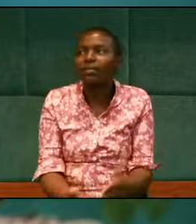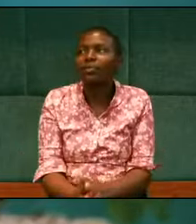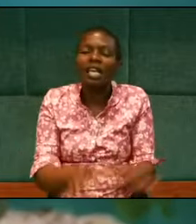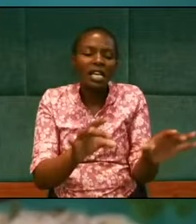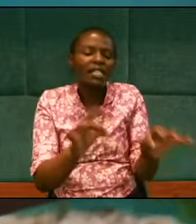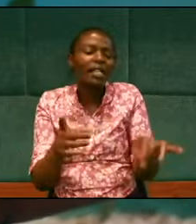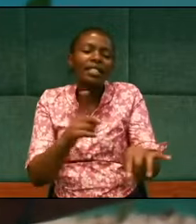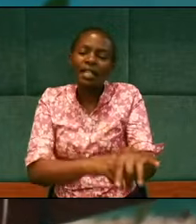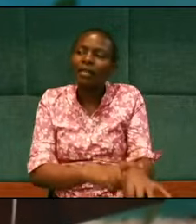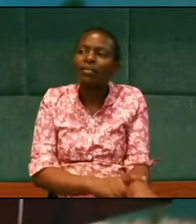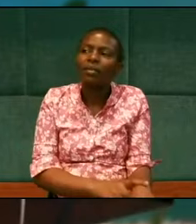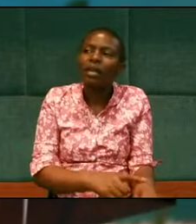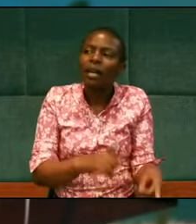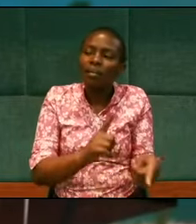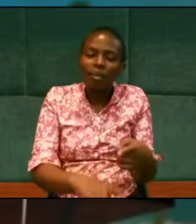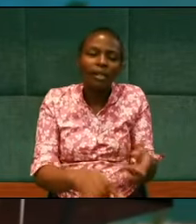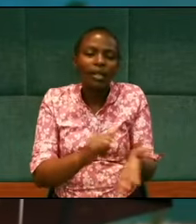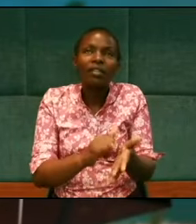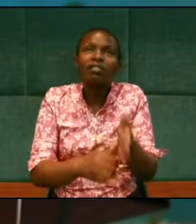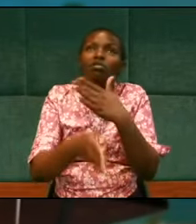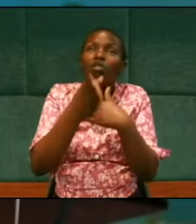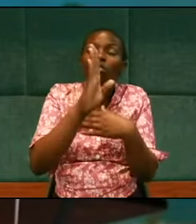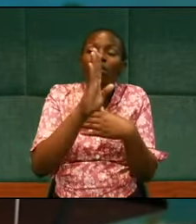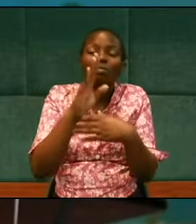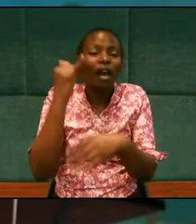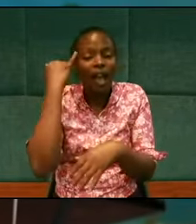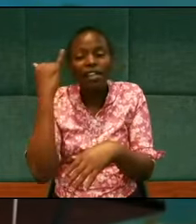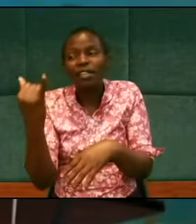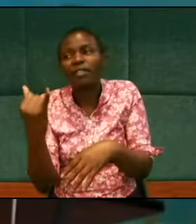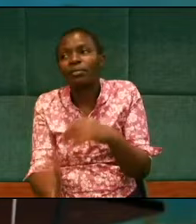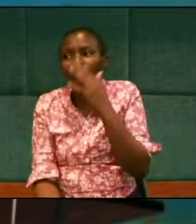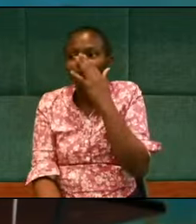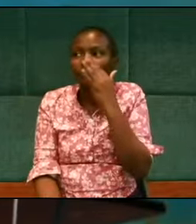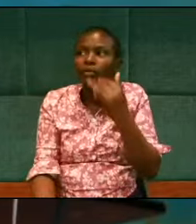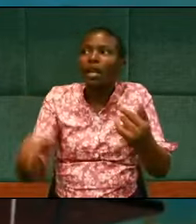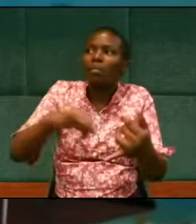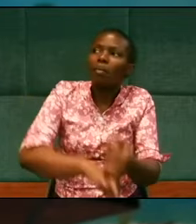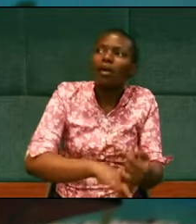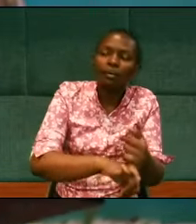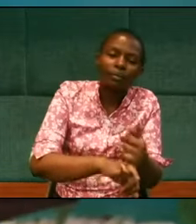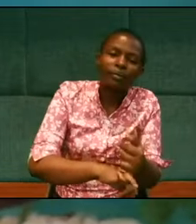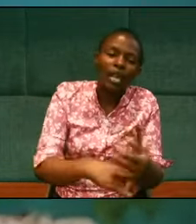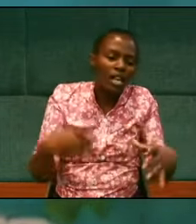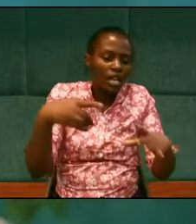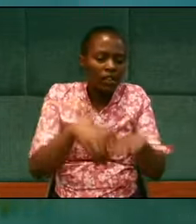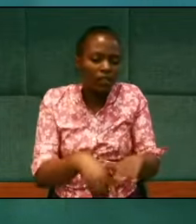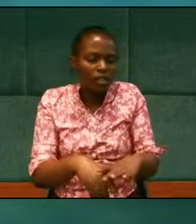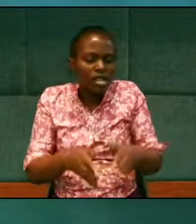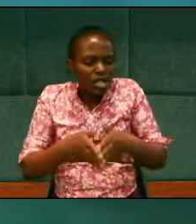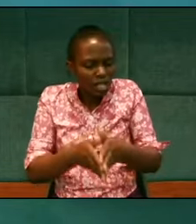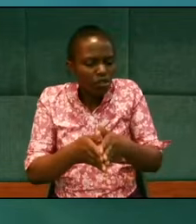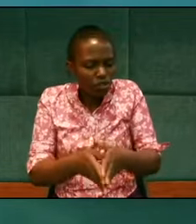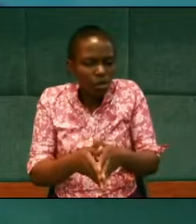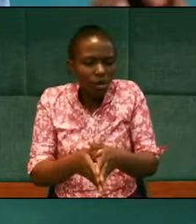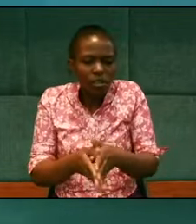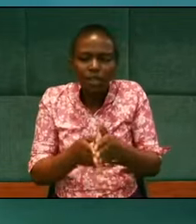time. But that is God's ideal. Marriage involves deep sexual intimacy. All the sex you are craving